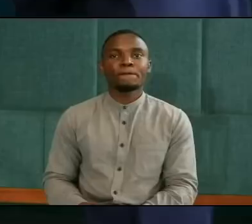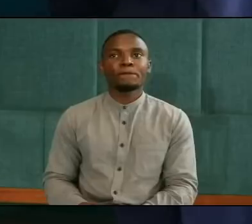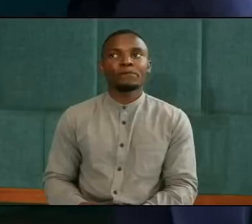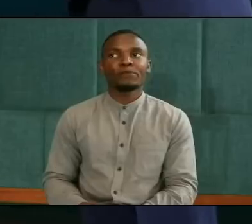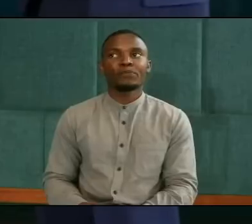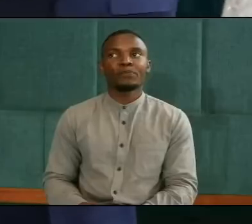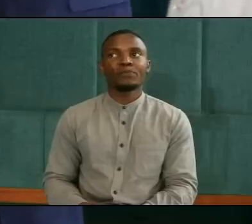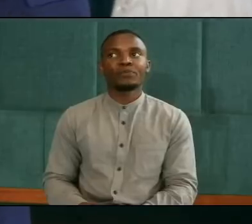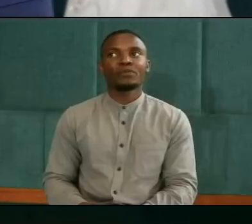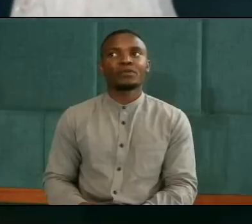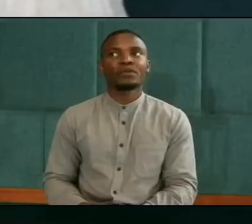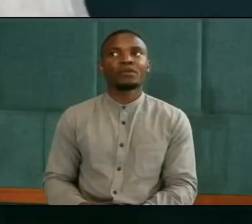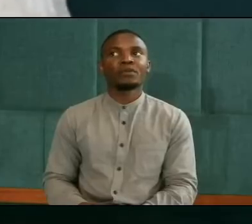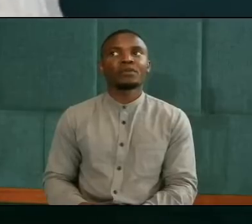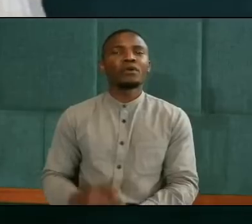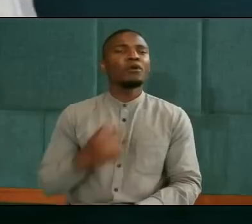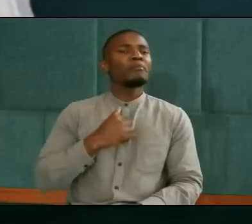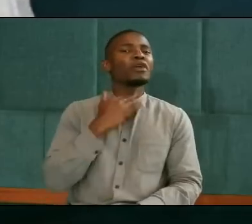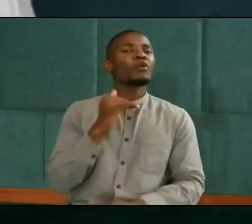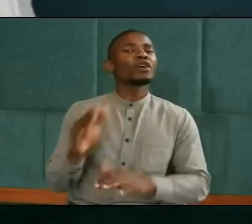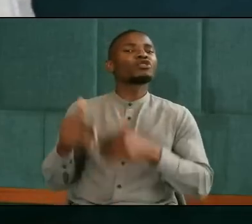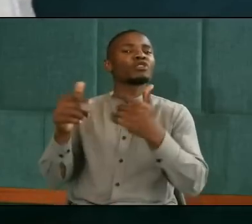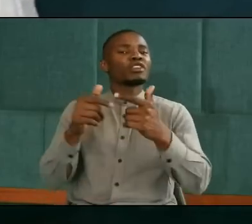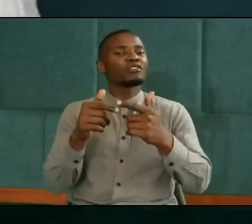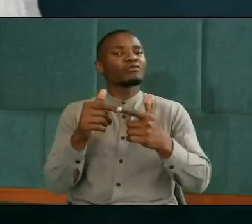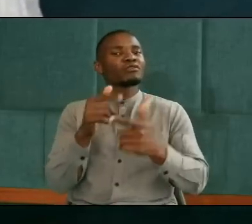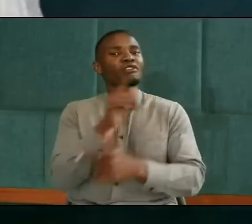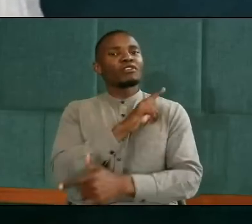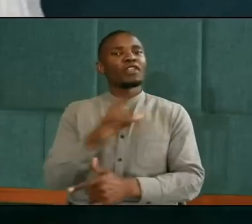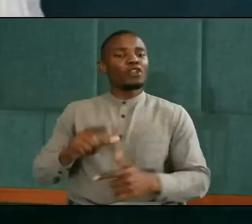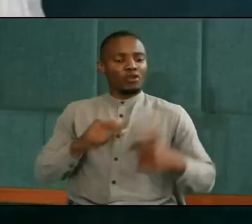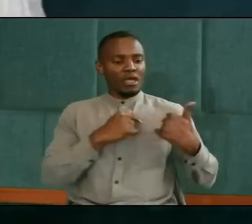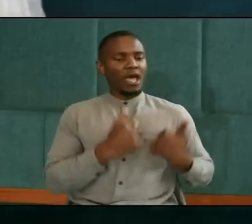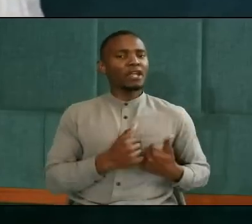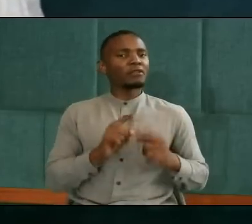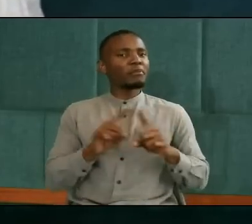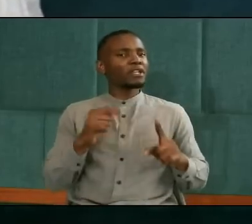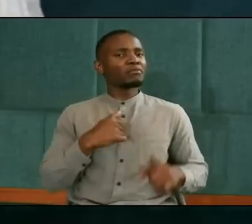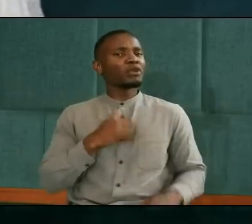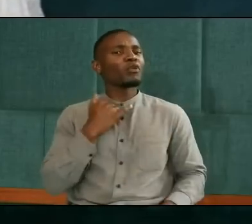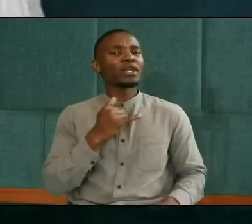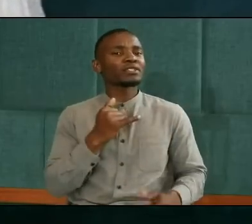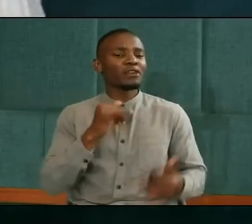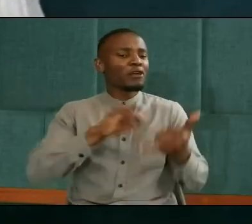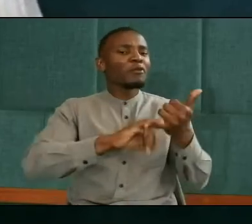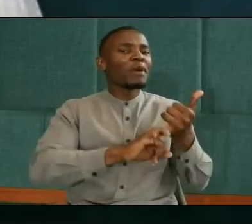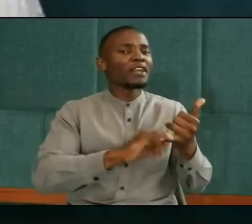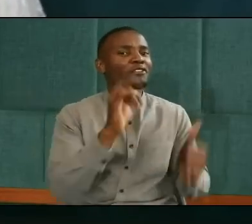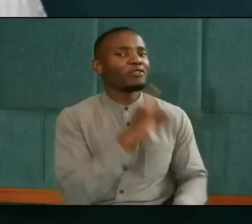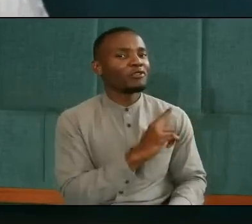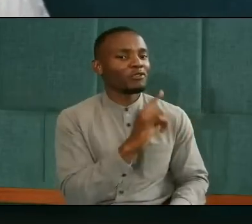You say, I want to give the Lord my heart to the Lord, but I have to get married first. Marry.